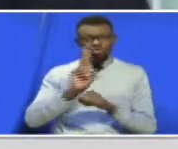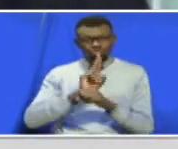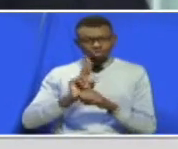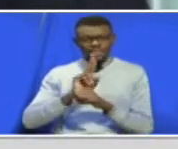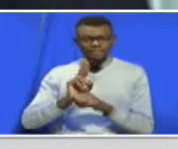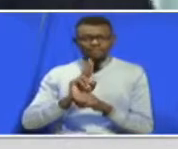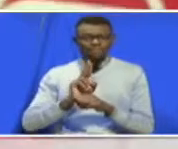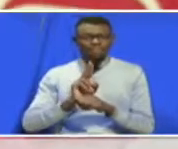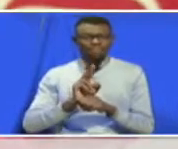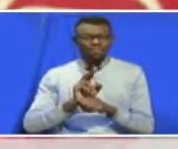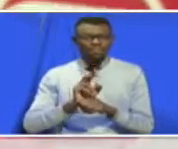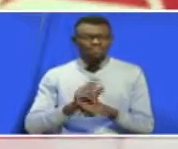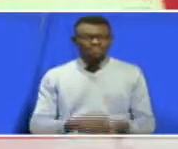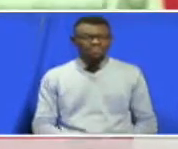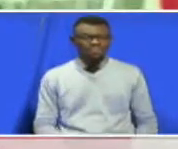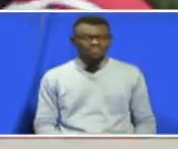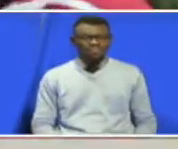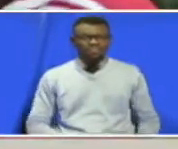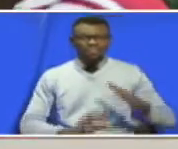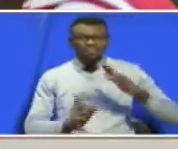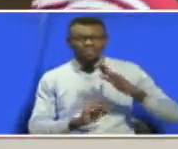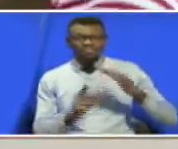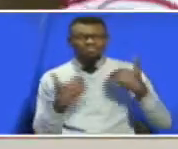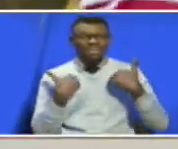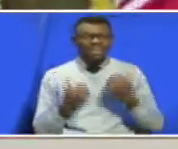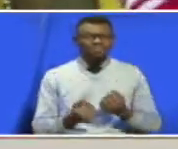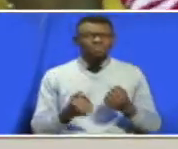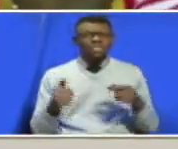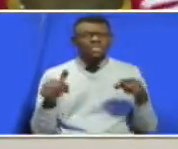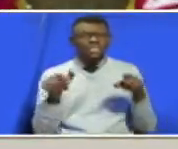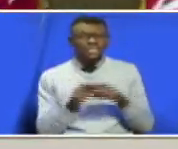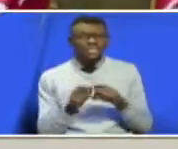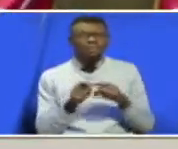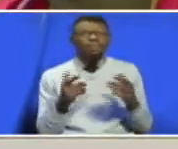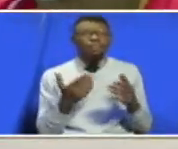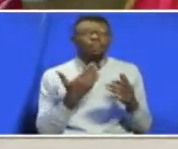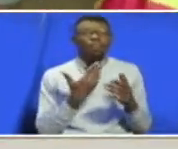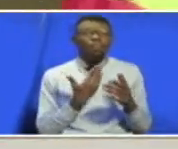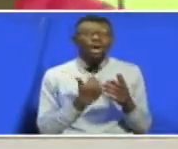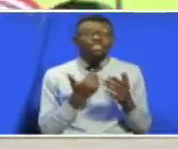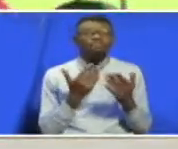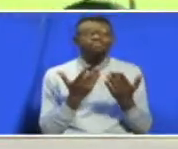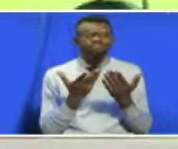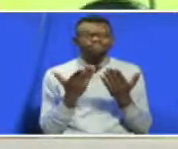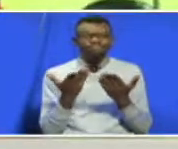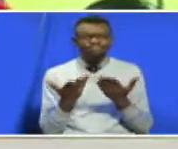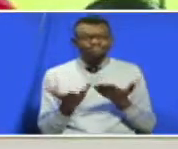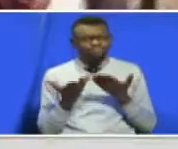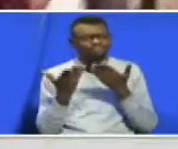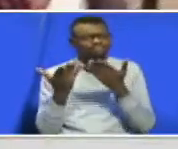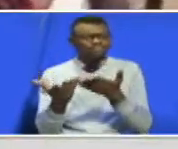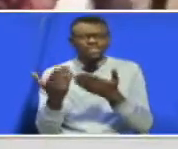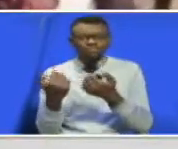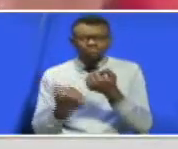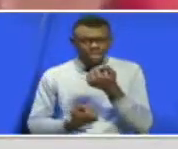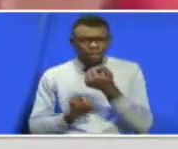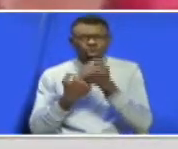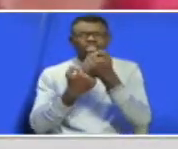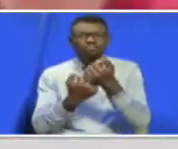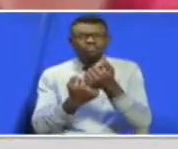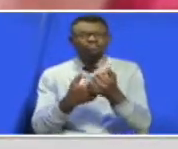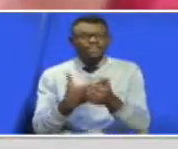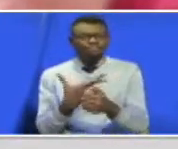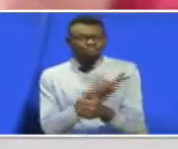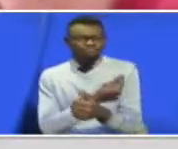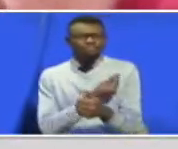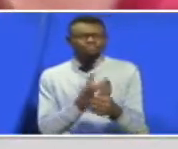must use. The Ministry of Health is also considering to start offering booster shots to Kenyans. Looking at the